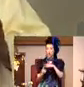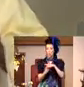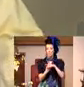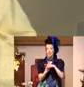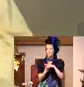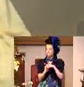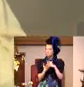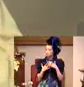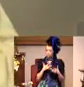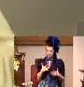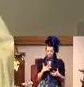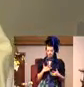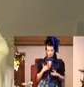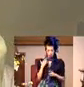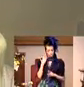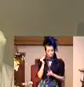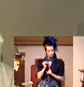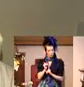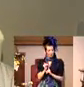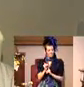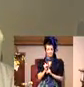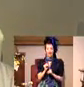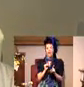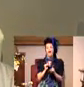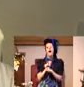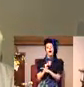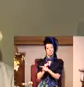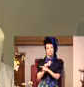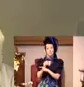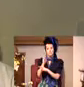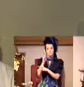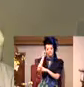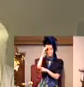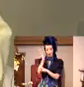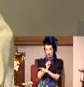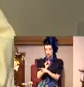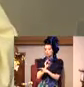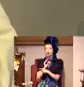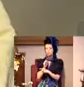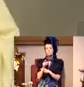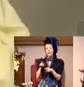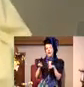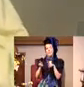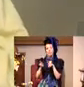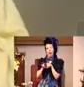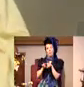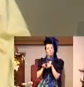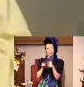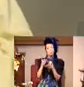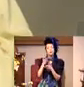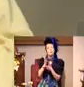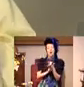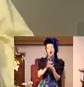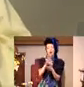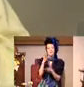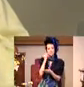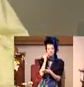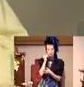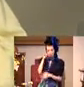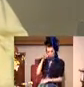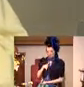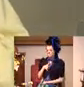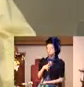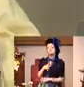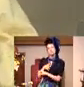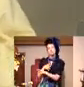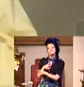little touch and a little nudge to know that she too had been a part of an experience that she was valuable. So thank you. Thank